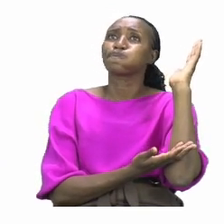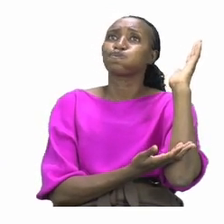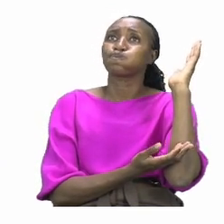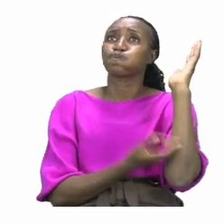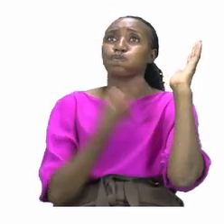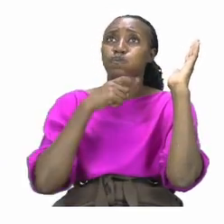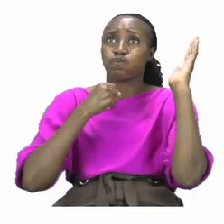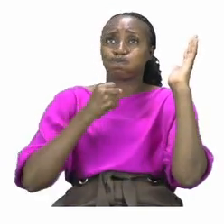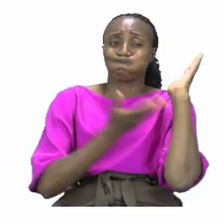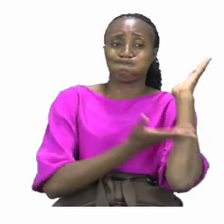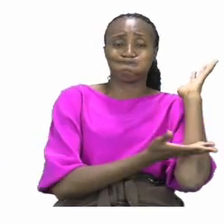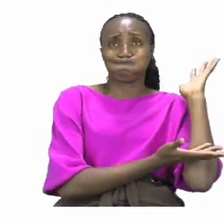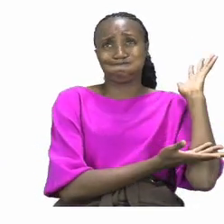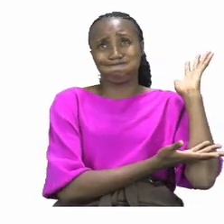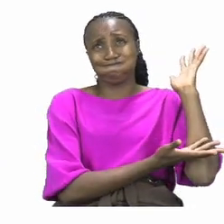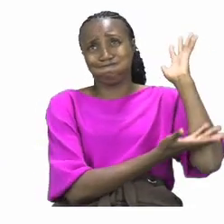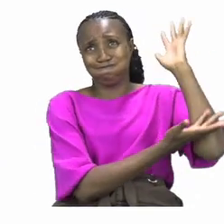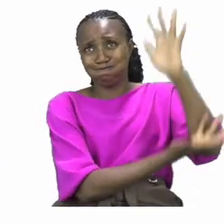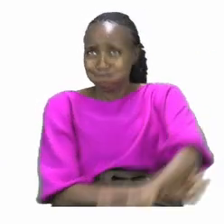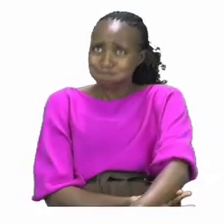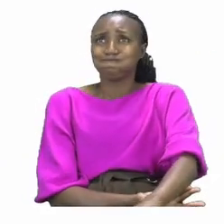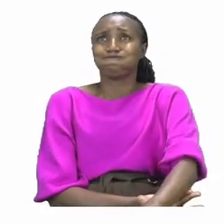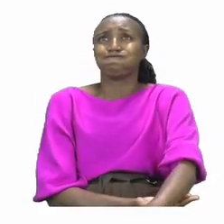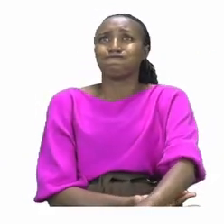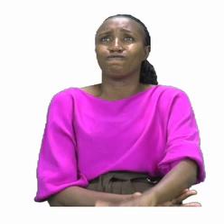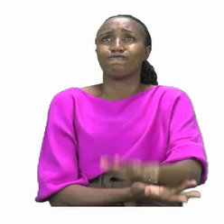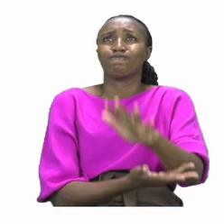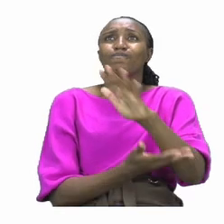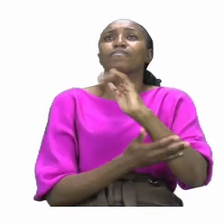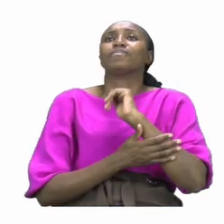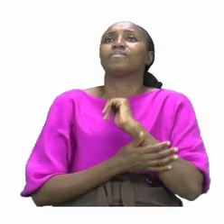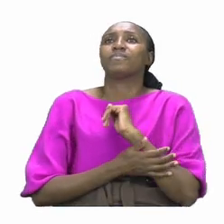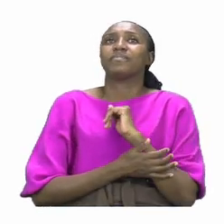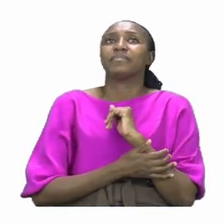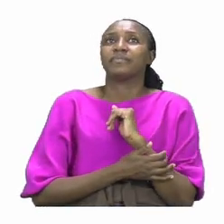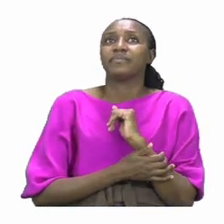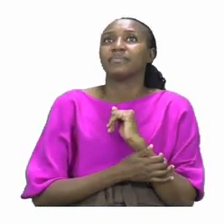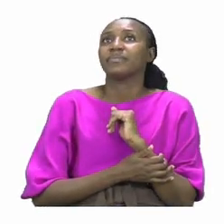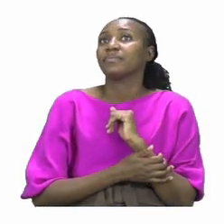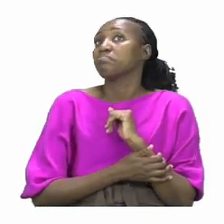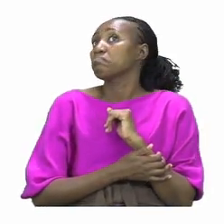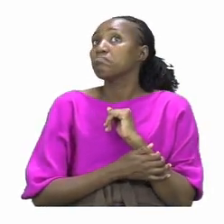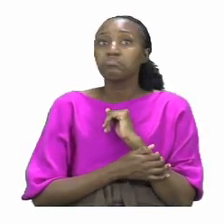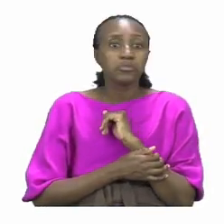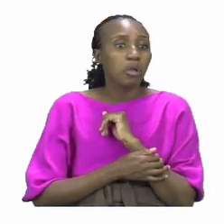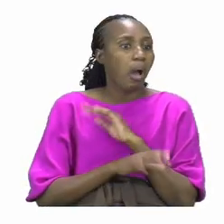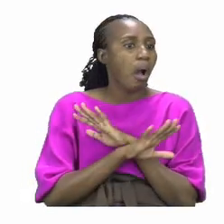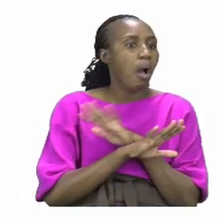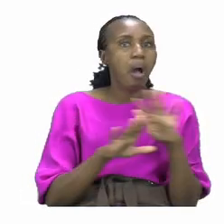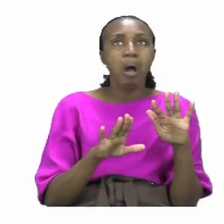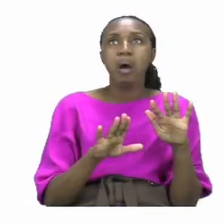giant fell and crashed to the ground. Nobody saw him